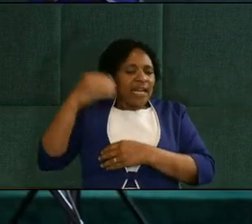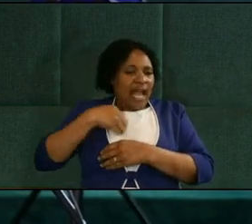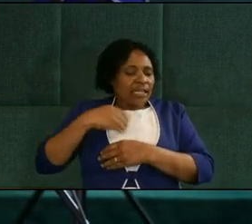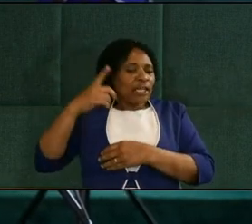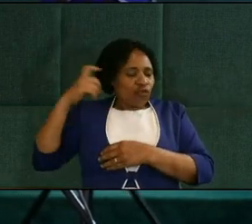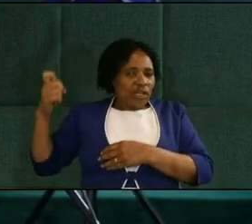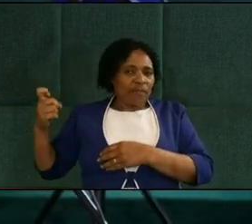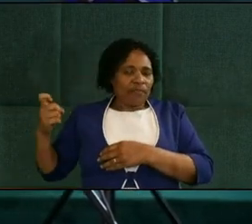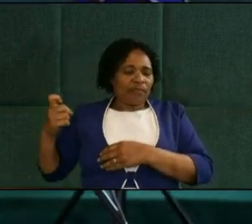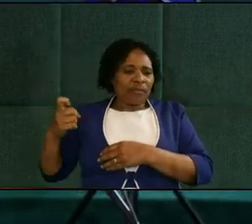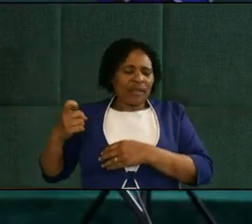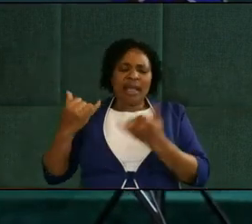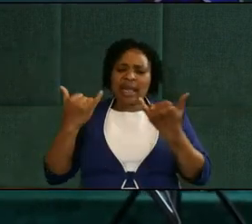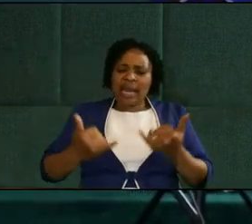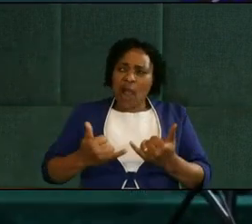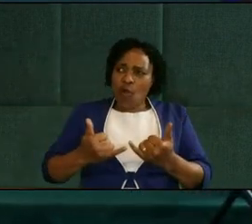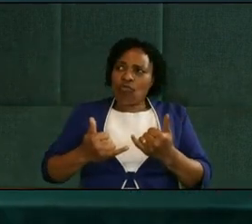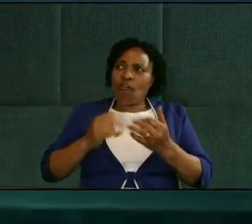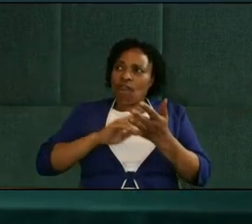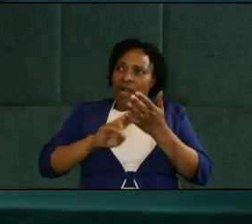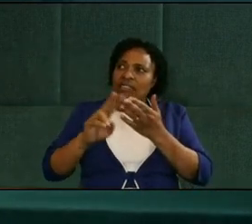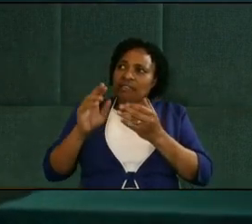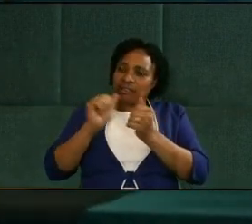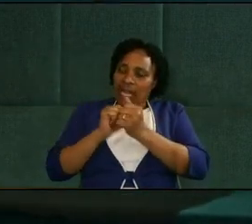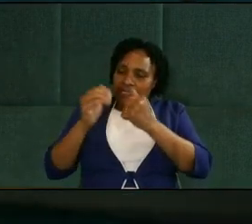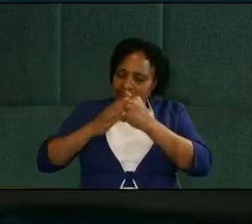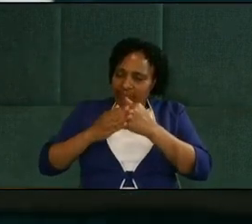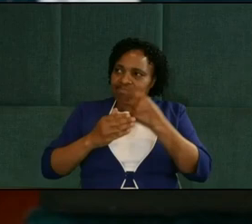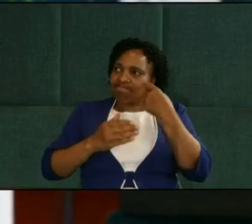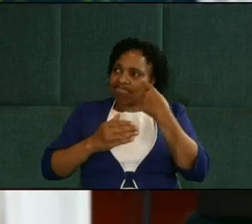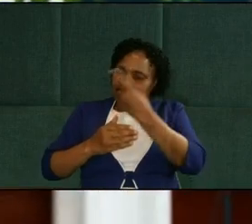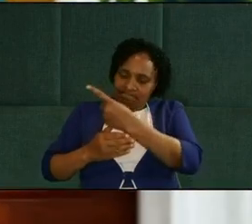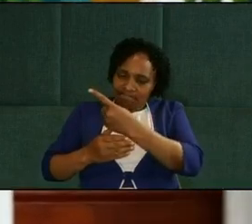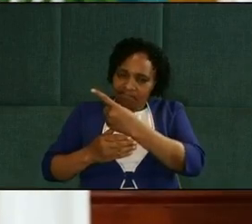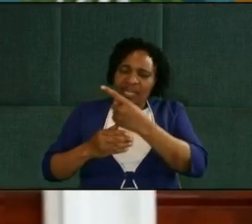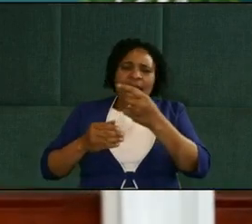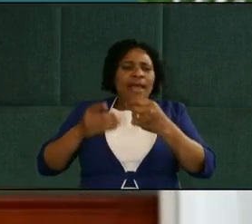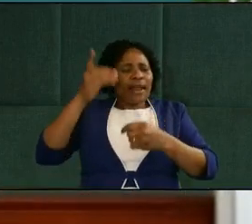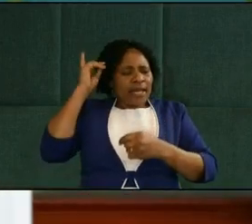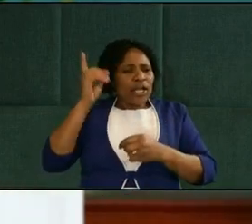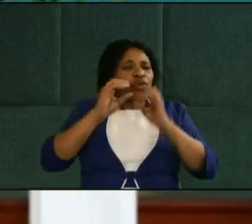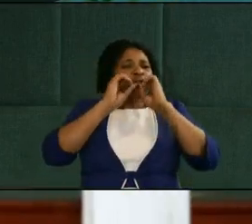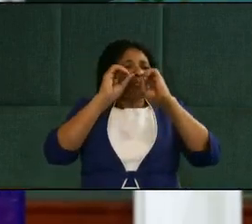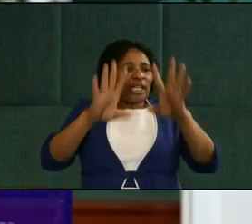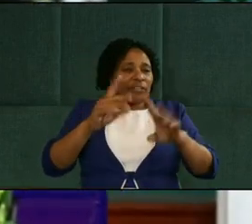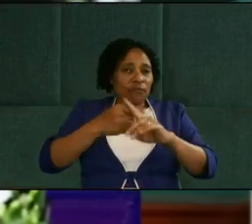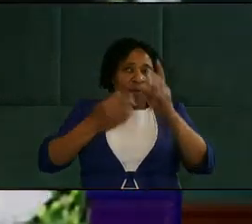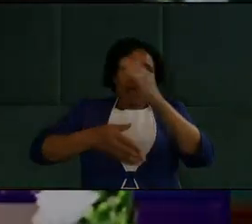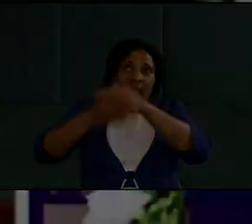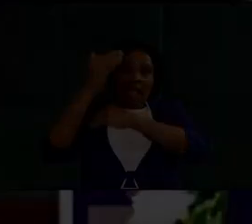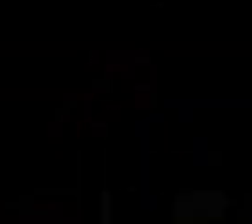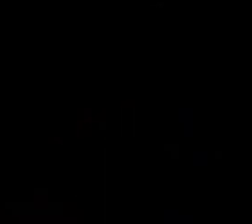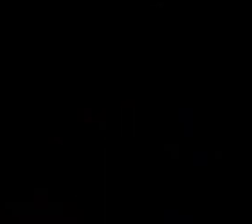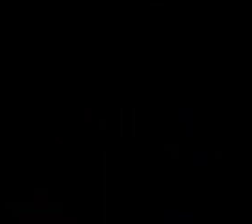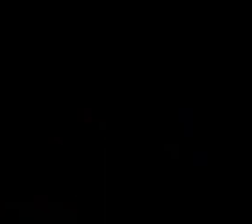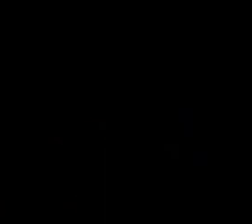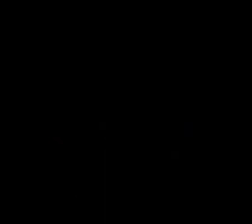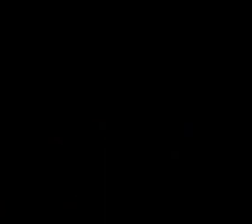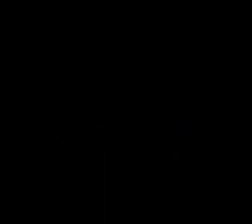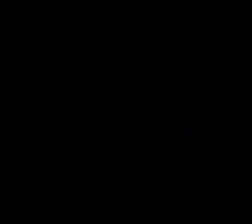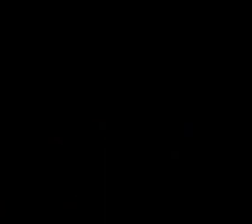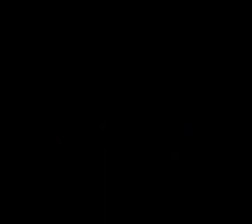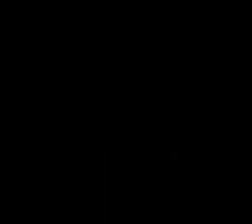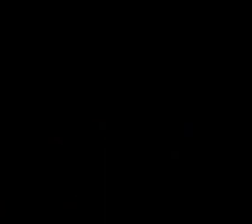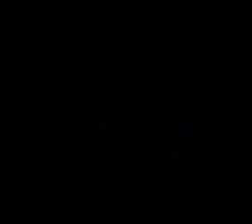the secret was revealed to Daniel in the night vision. So Daniel blessed the God of heaven. And Daniel says, God of heaven reveals